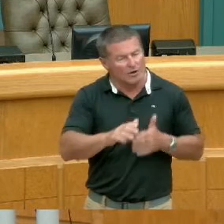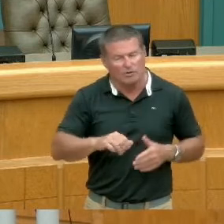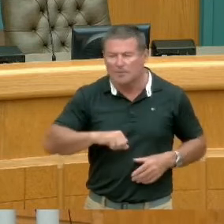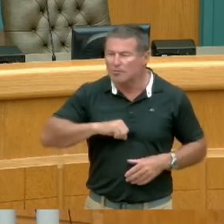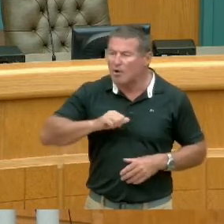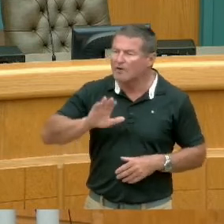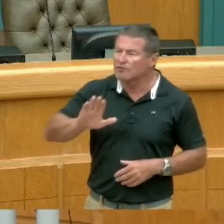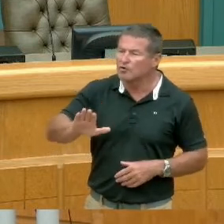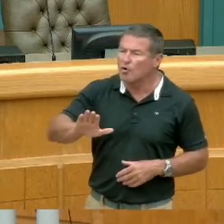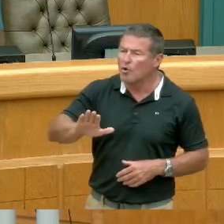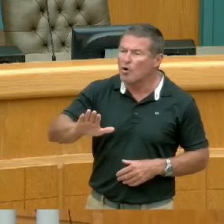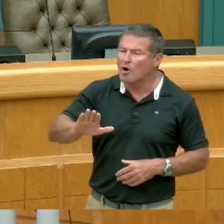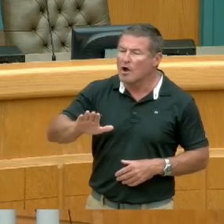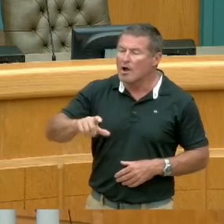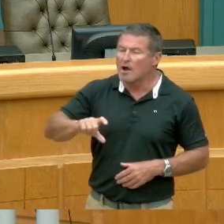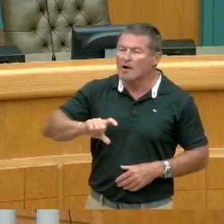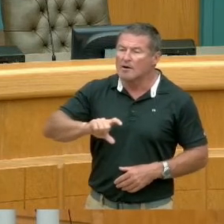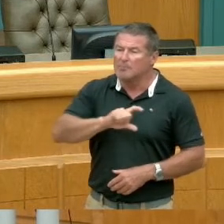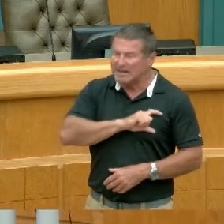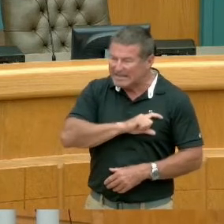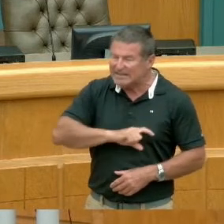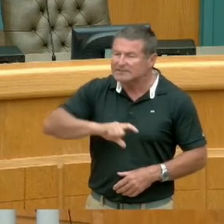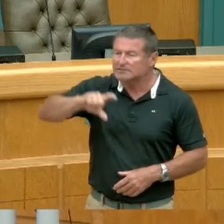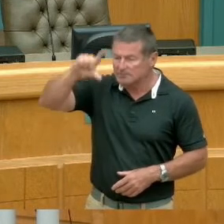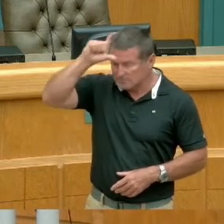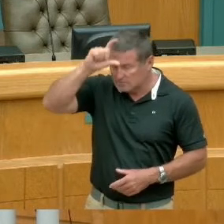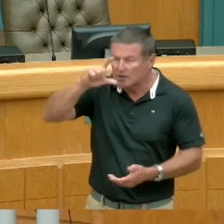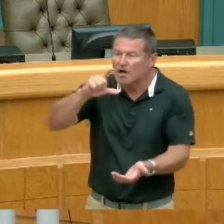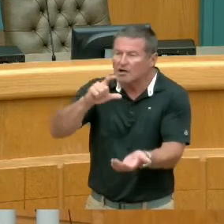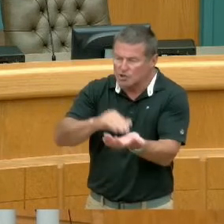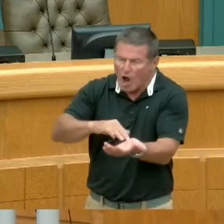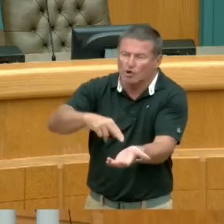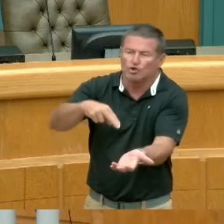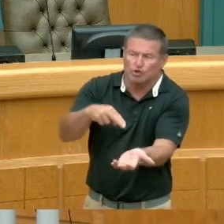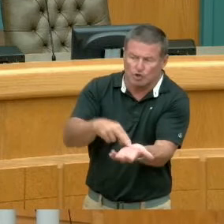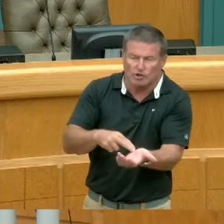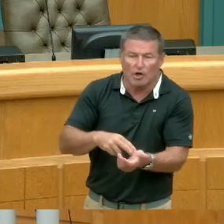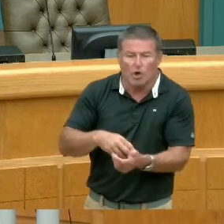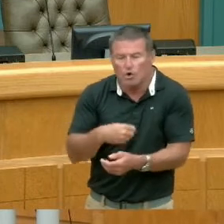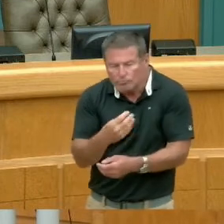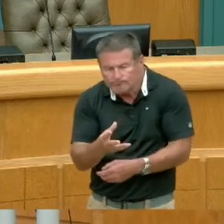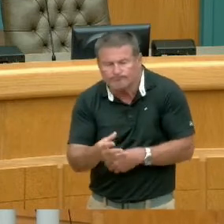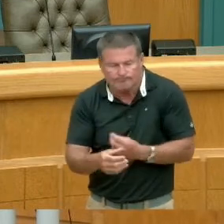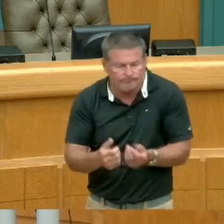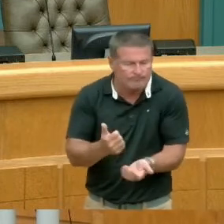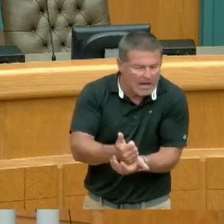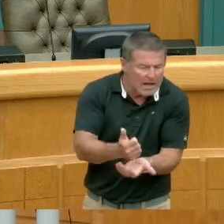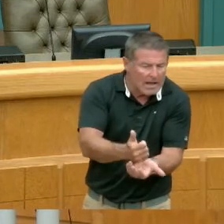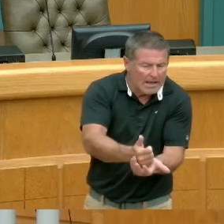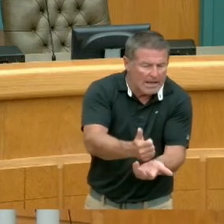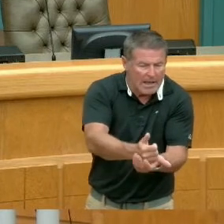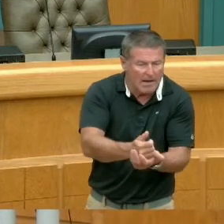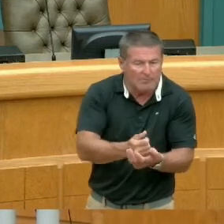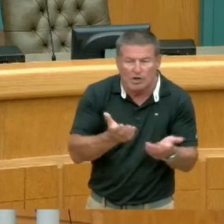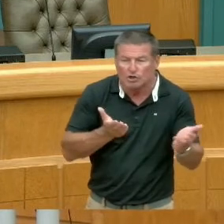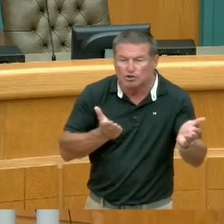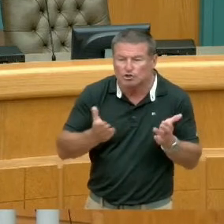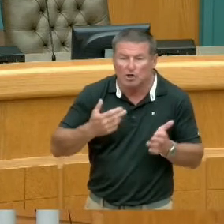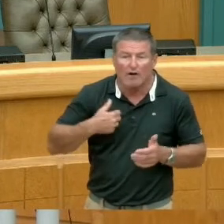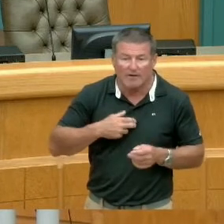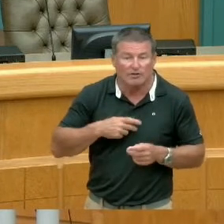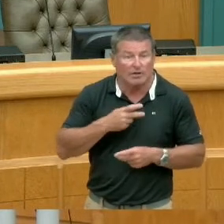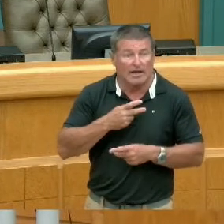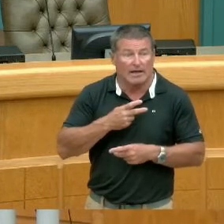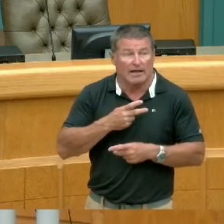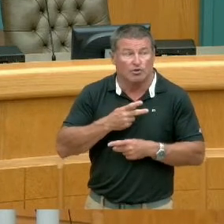proud of the first responders and the medical people that have been providing this service and will continue to provide this service to keep us healthy